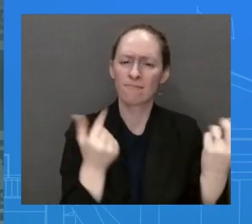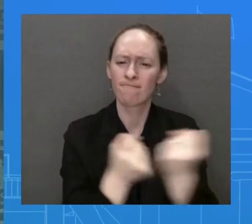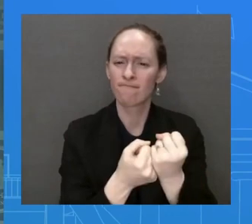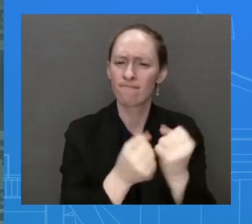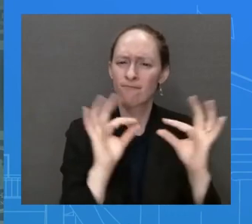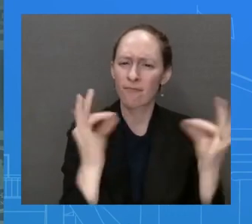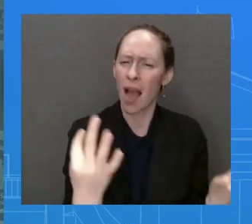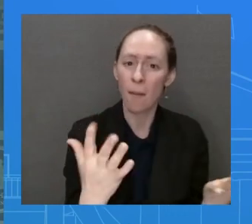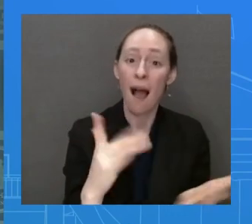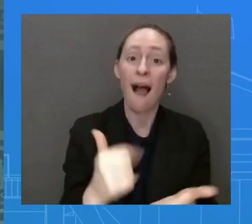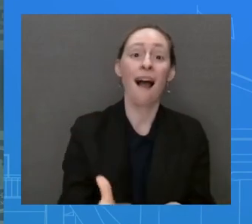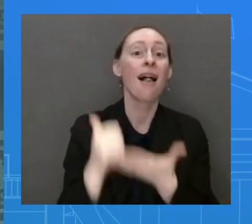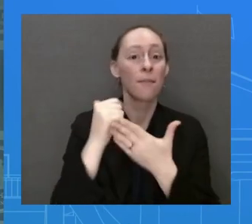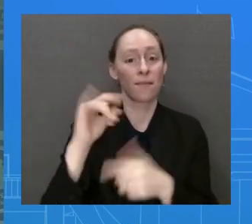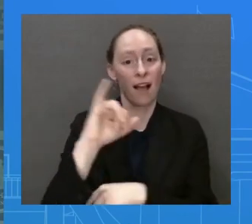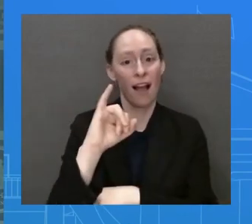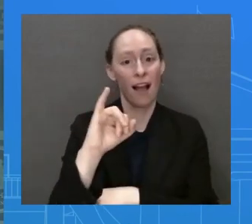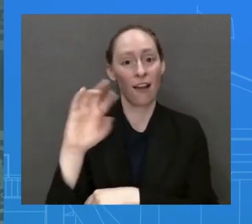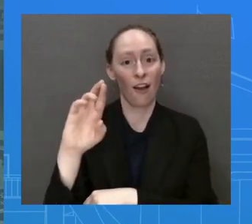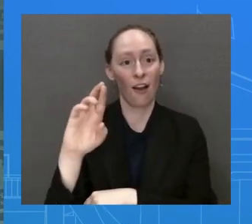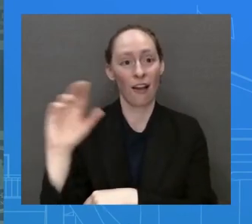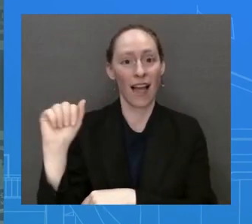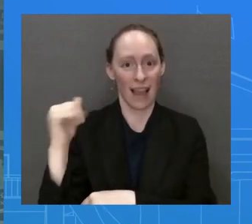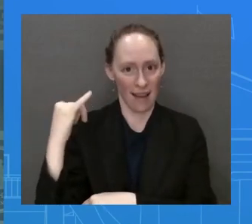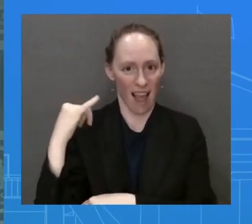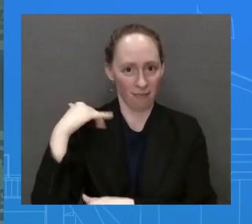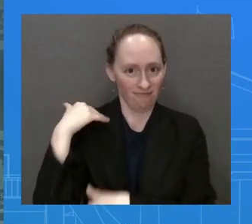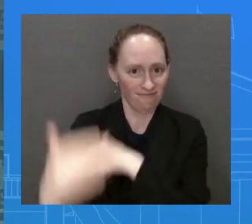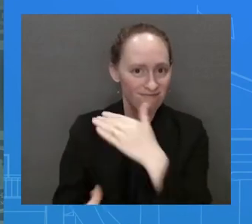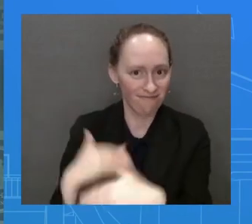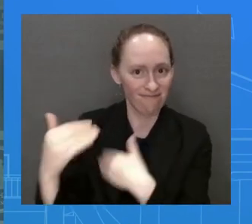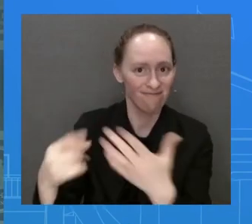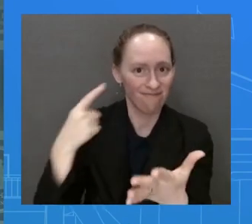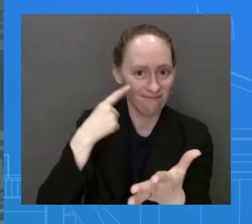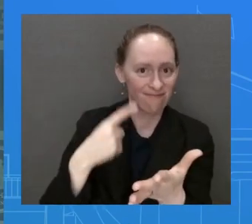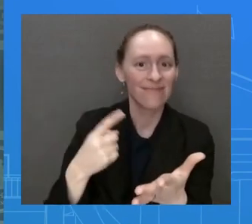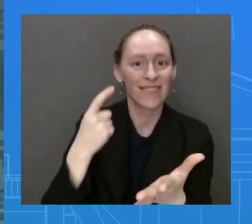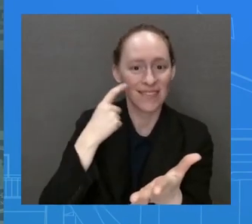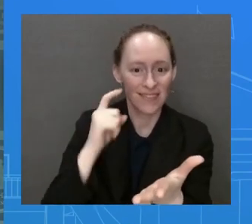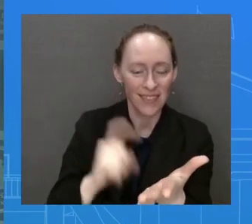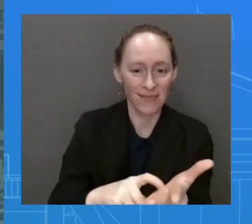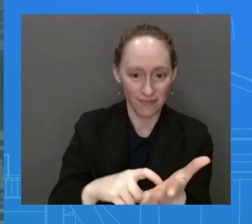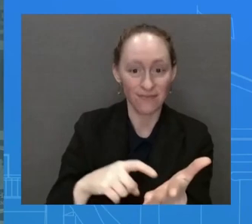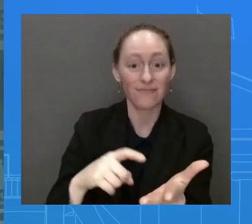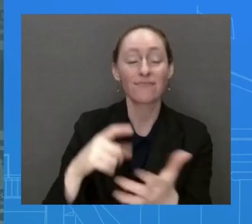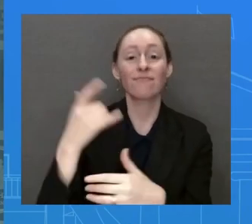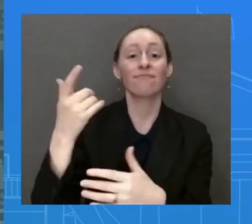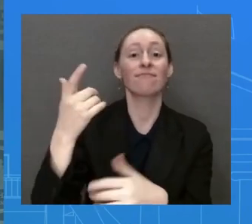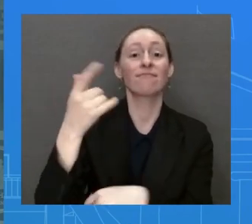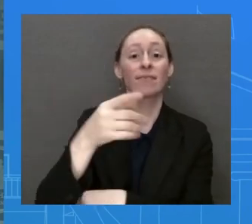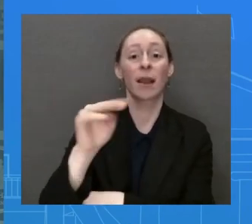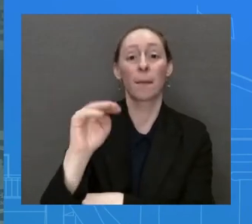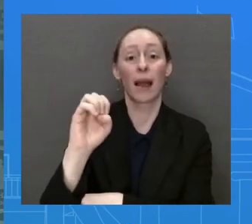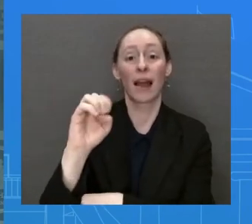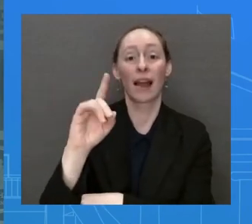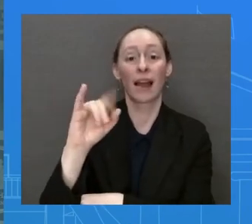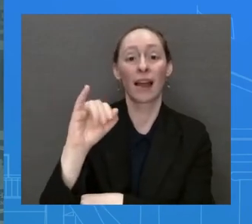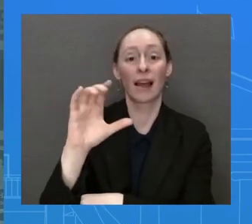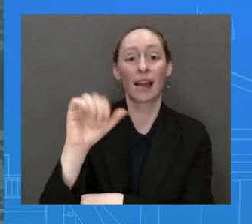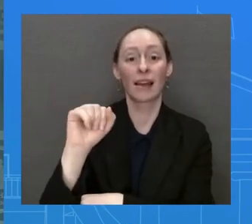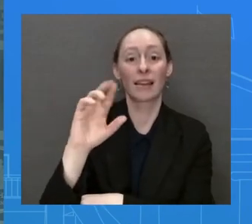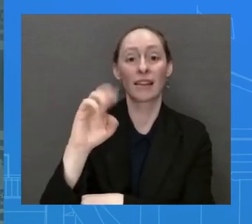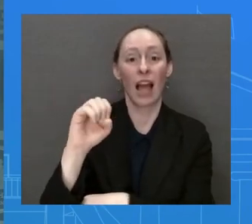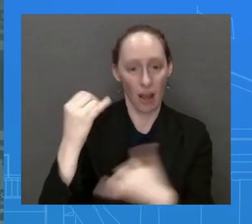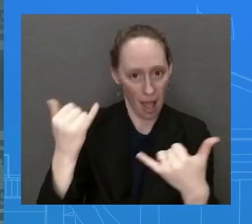HHS announced its historic plans for Medicare to directly negotiate lower prescription drug costs.